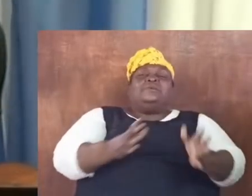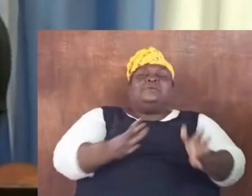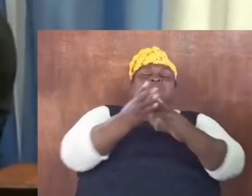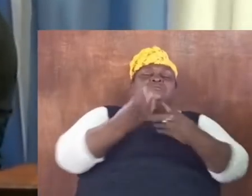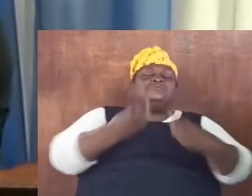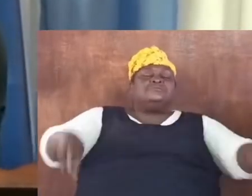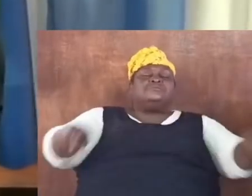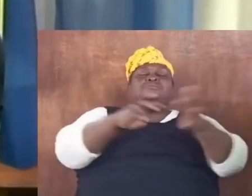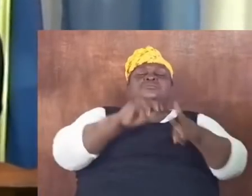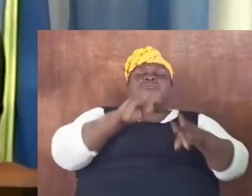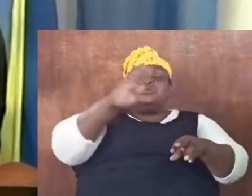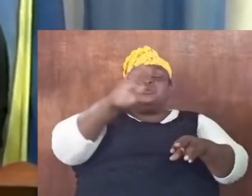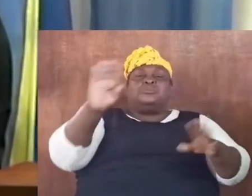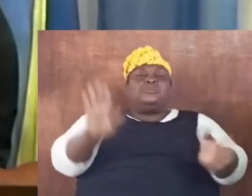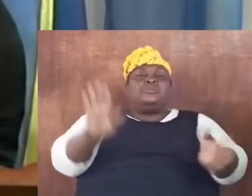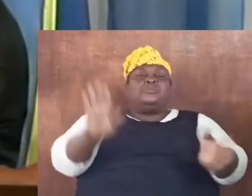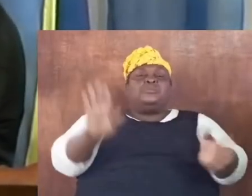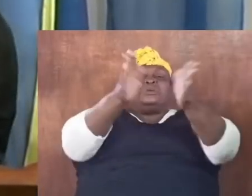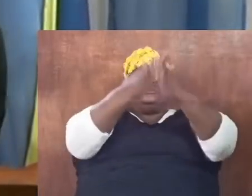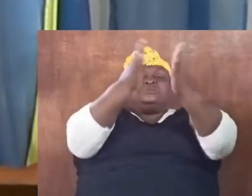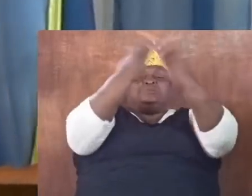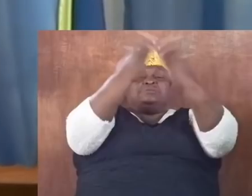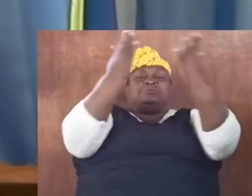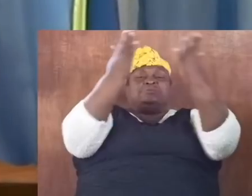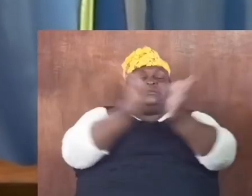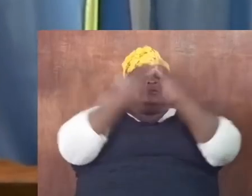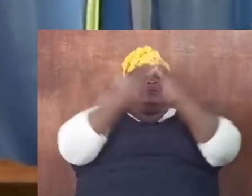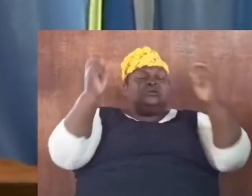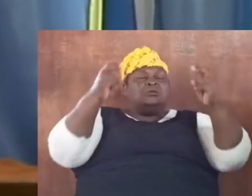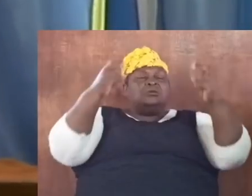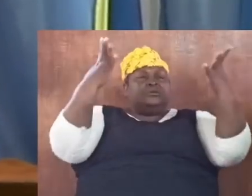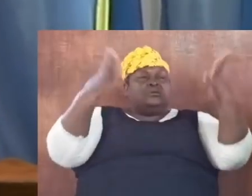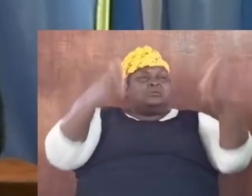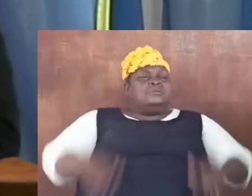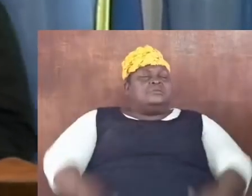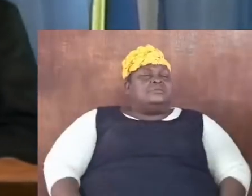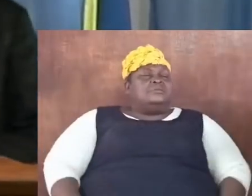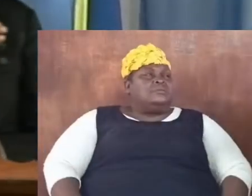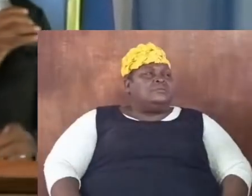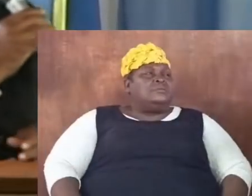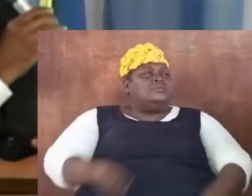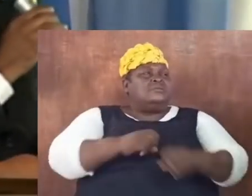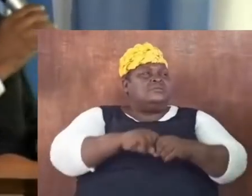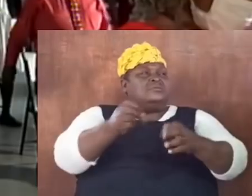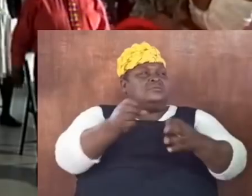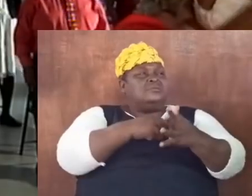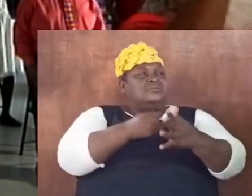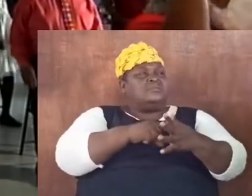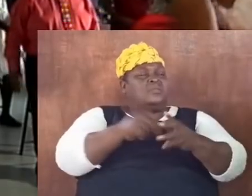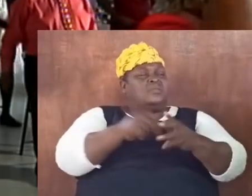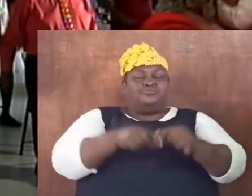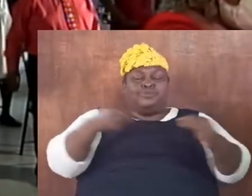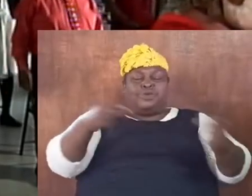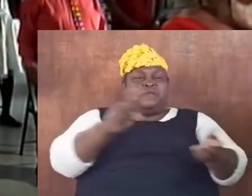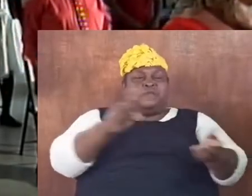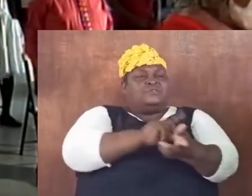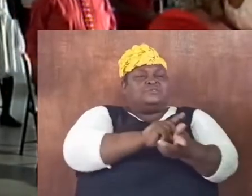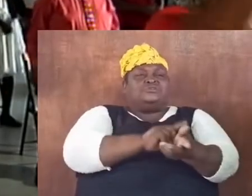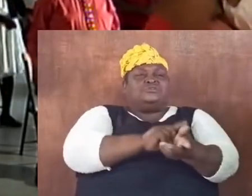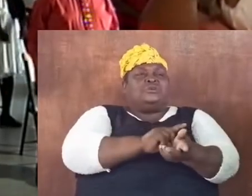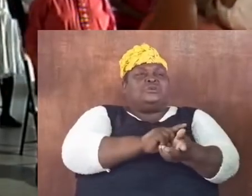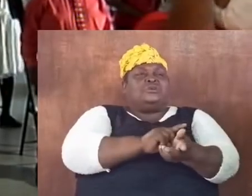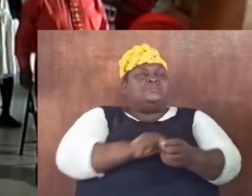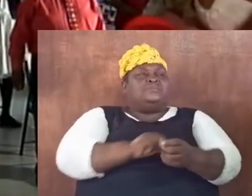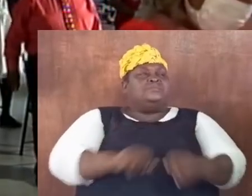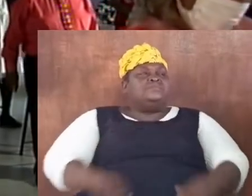to be praised. Hallelujah. Hallelujah. And so the song says, the great physician. Go